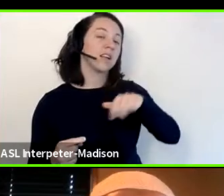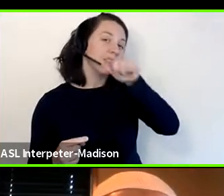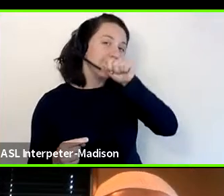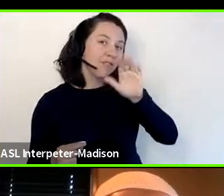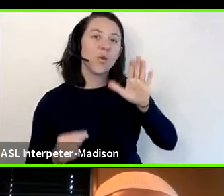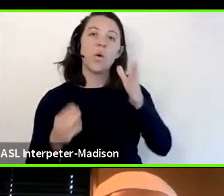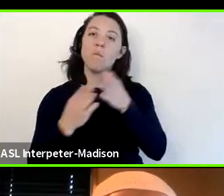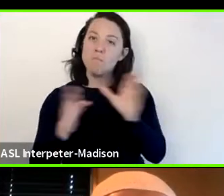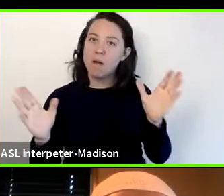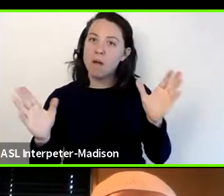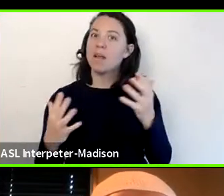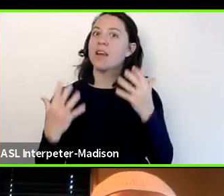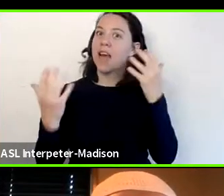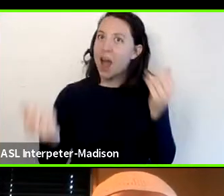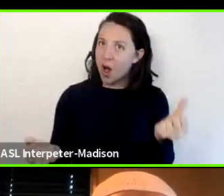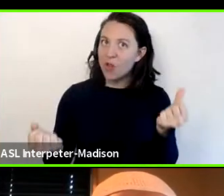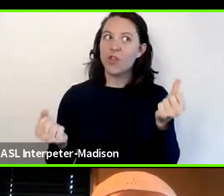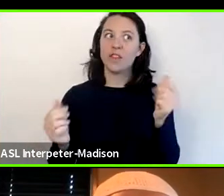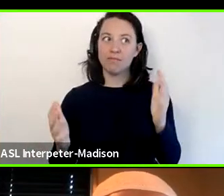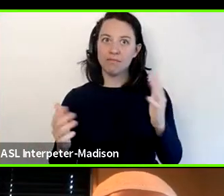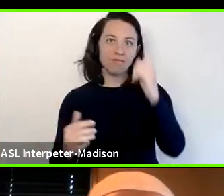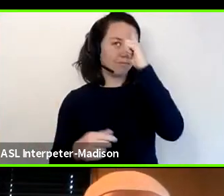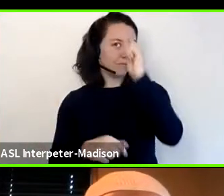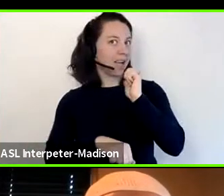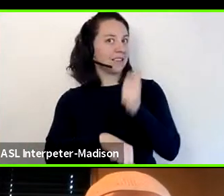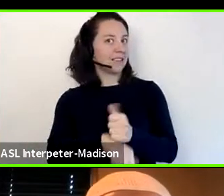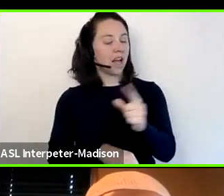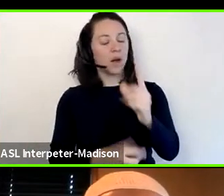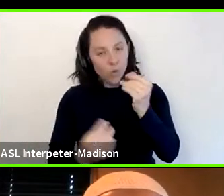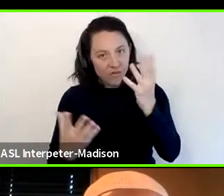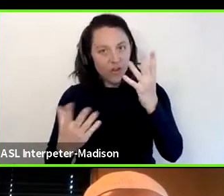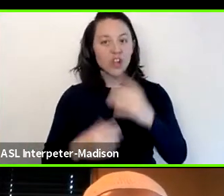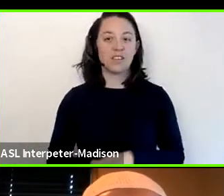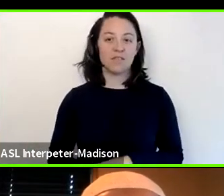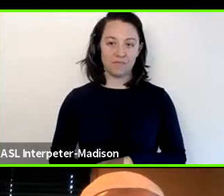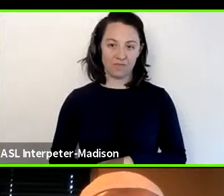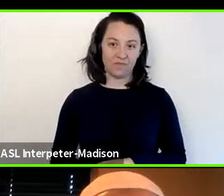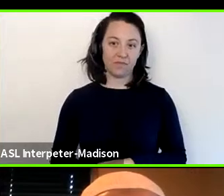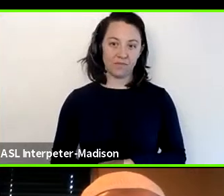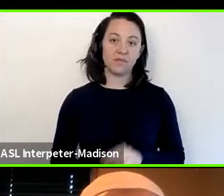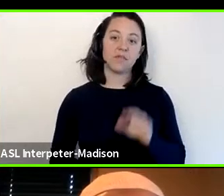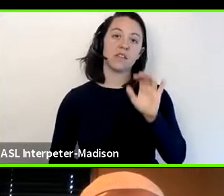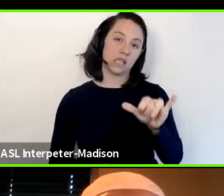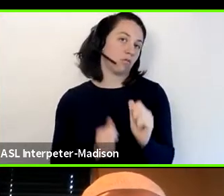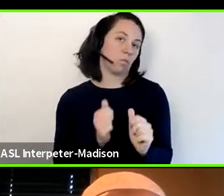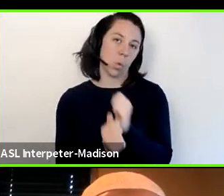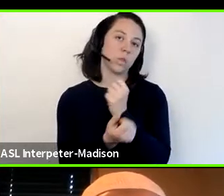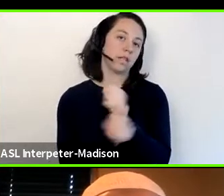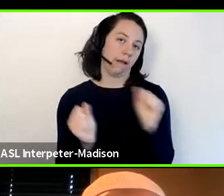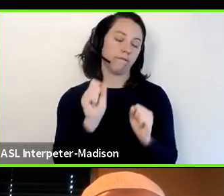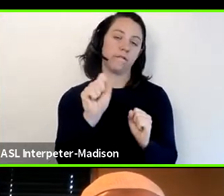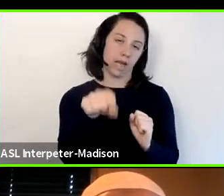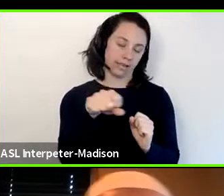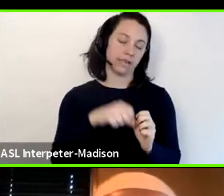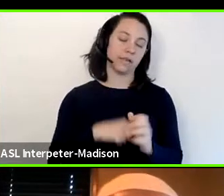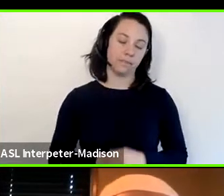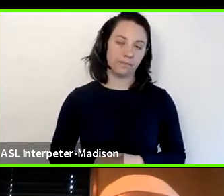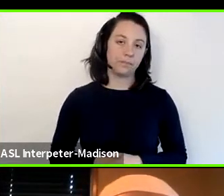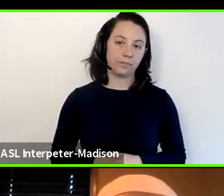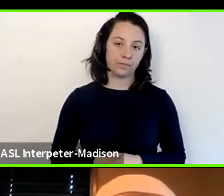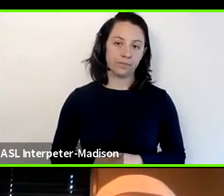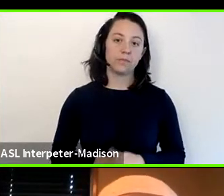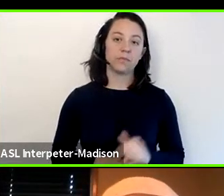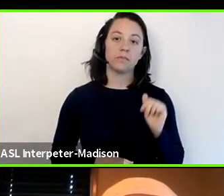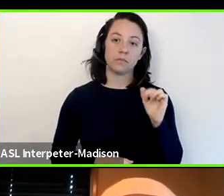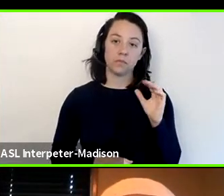This is beautiful. That would be the safest thing to do. Yes. So I